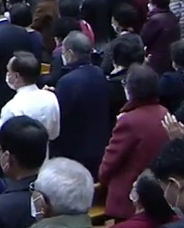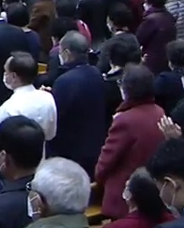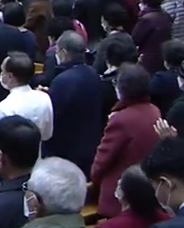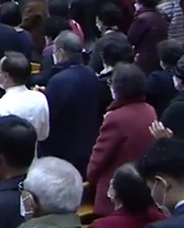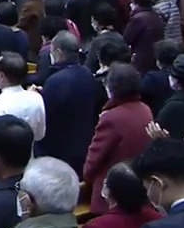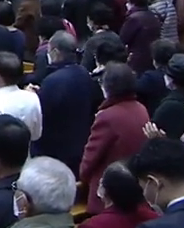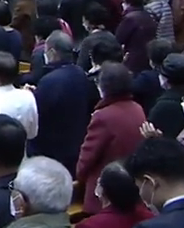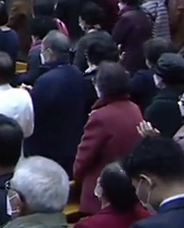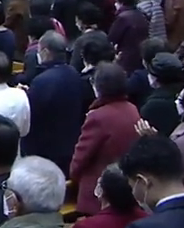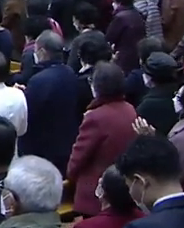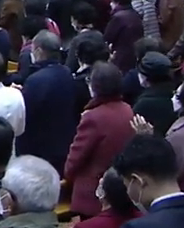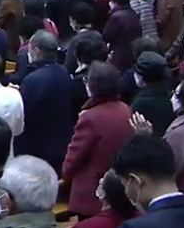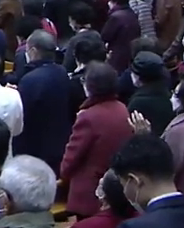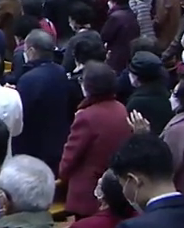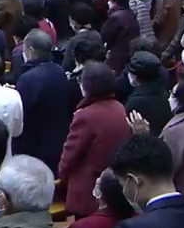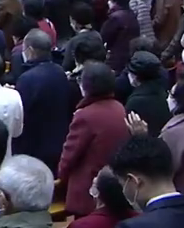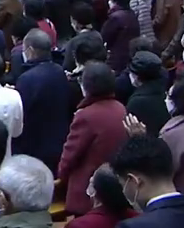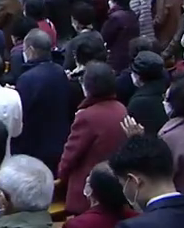foreign